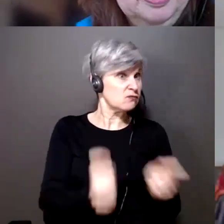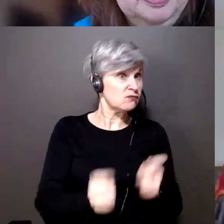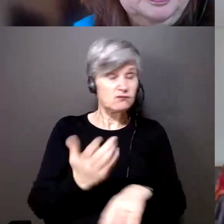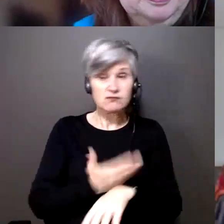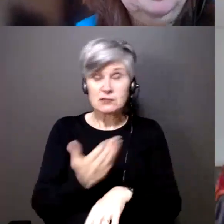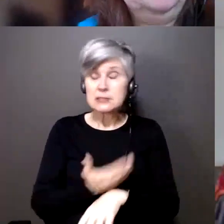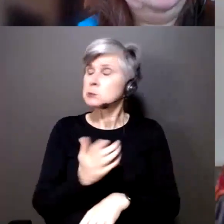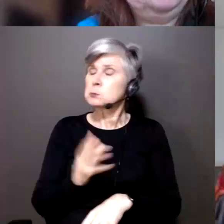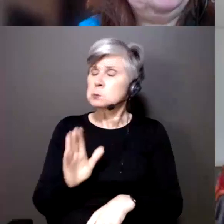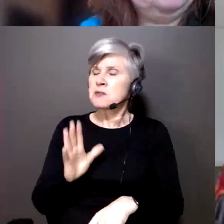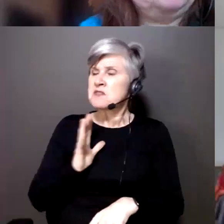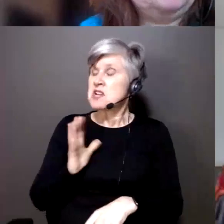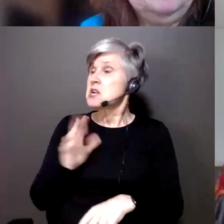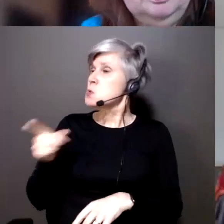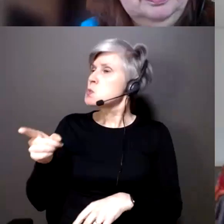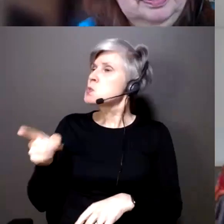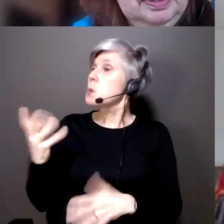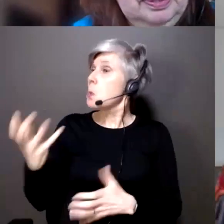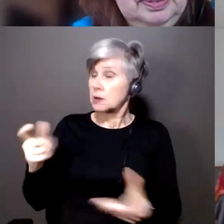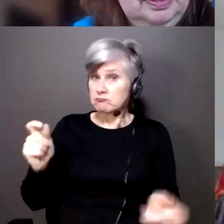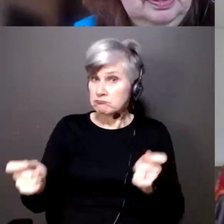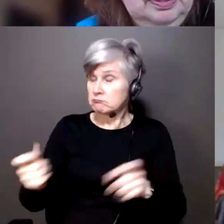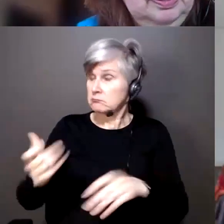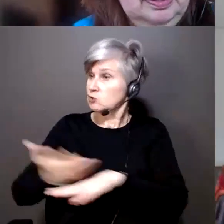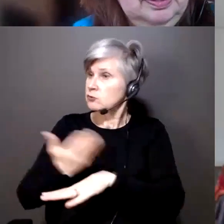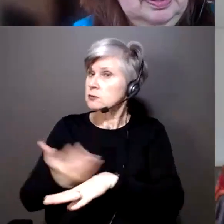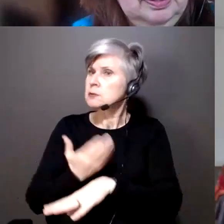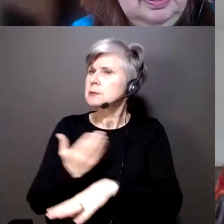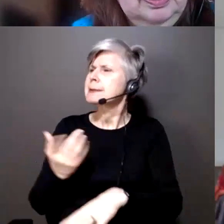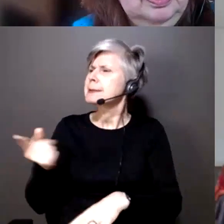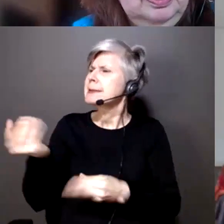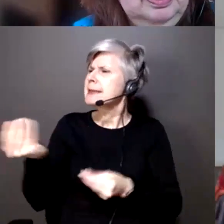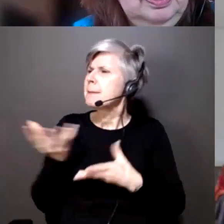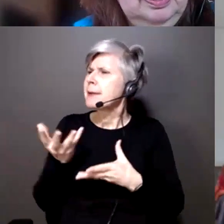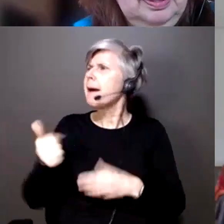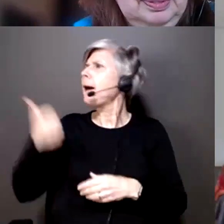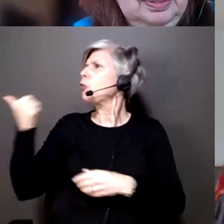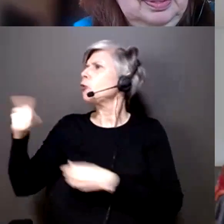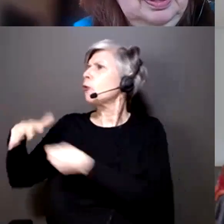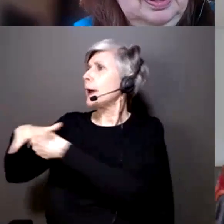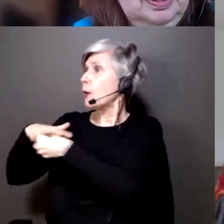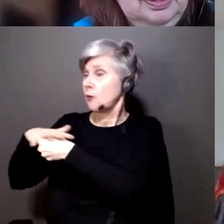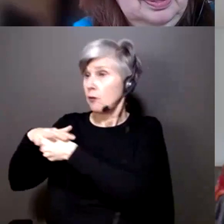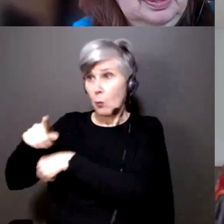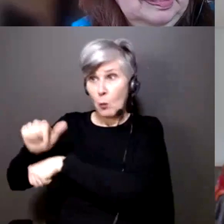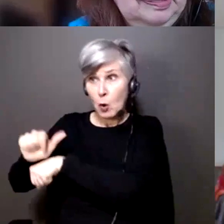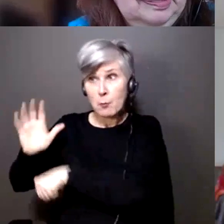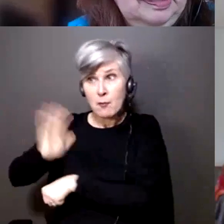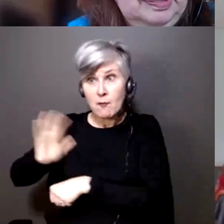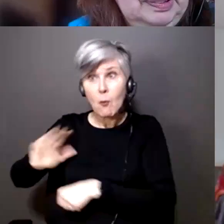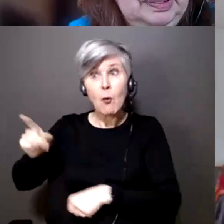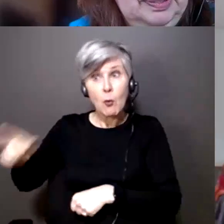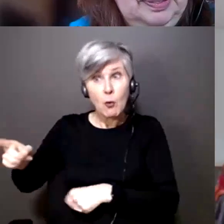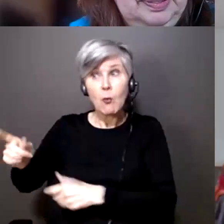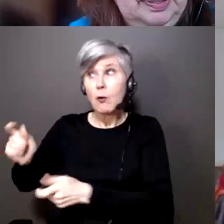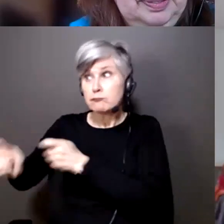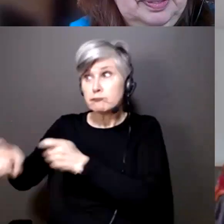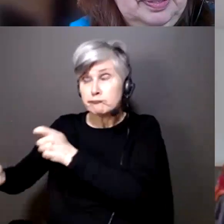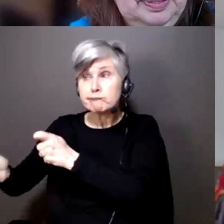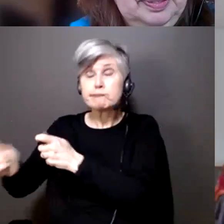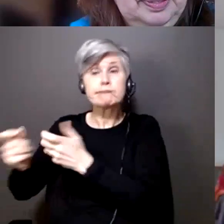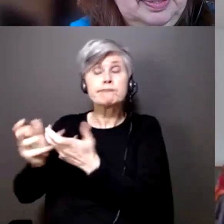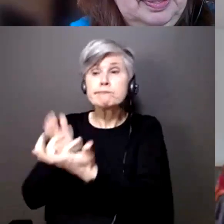you tell me if you faced similar barriers in the past and what measures worked for you? Well, Dana, my previous